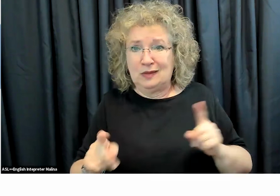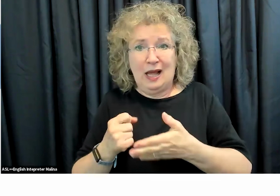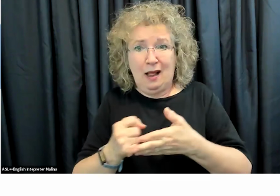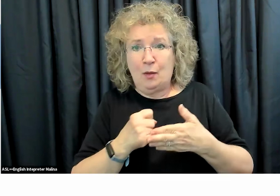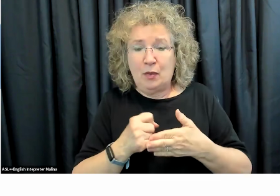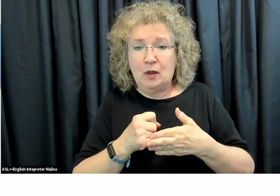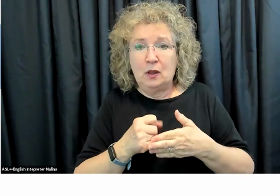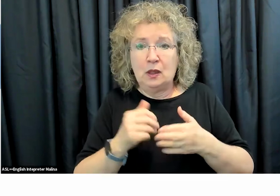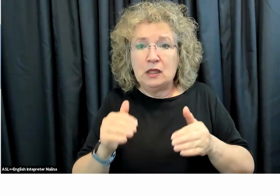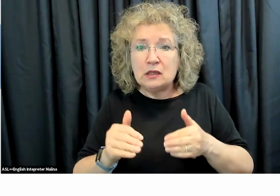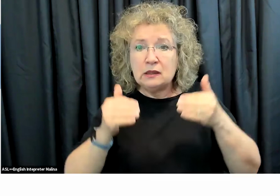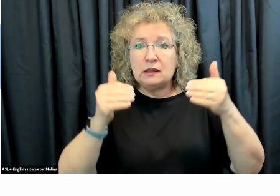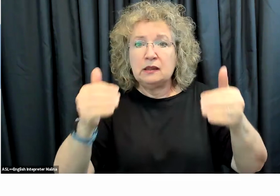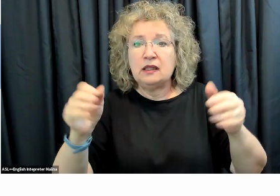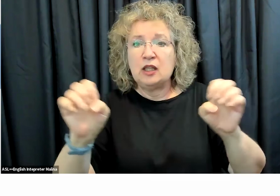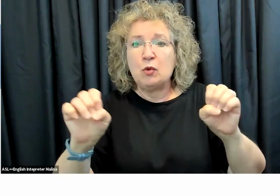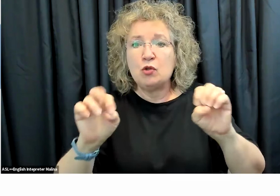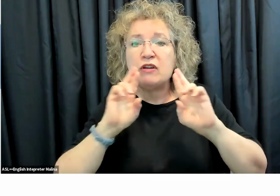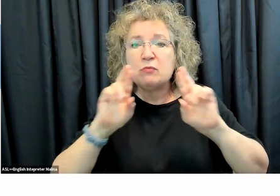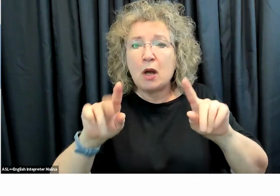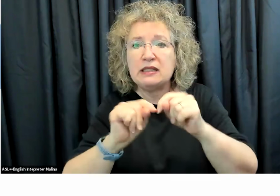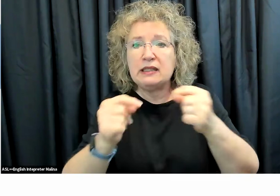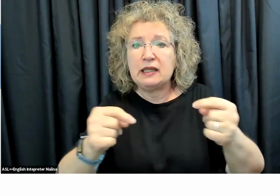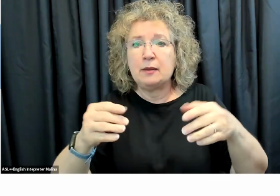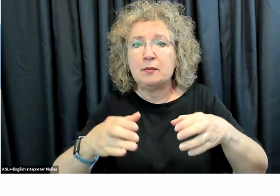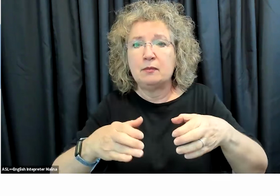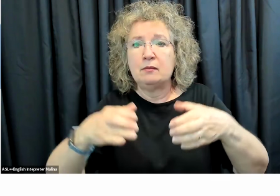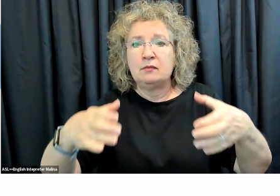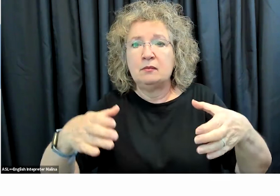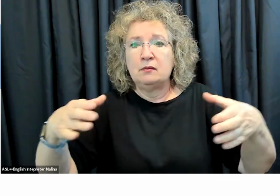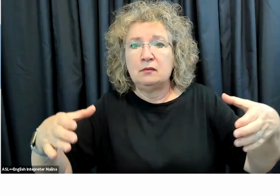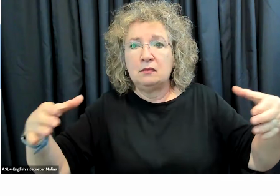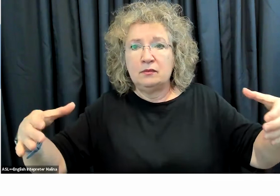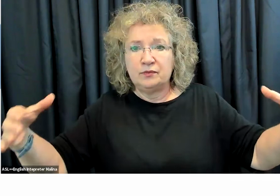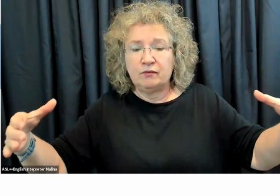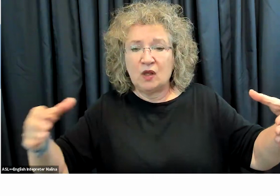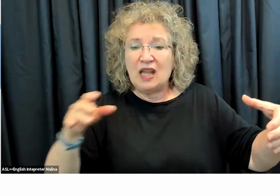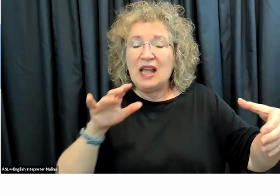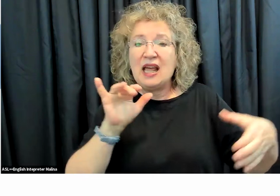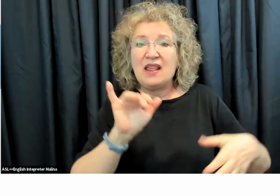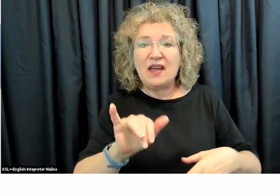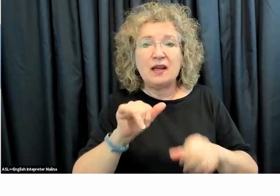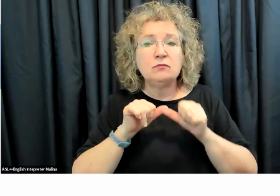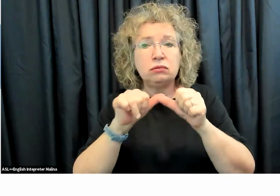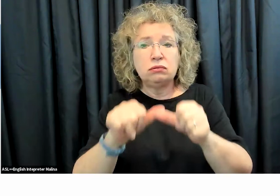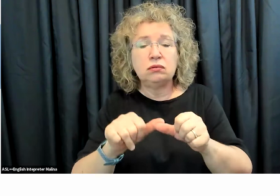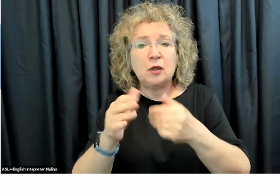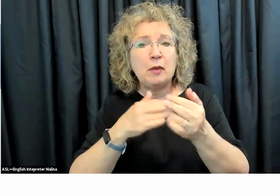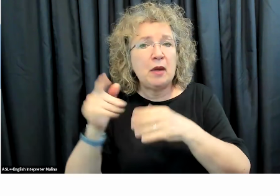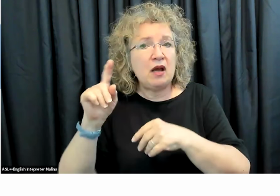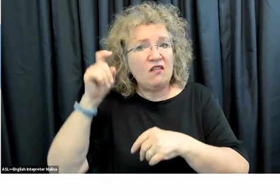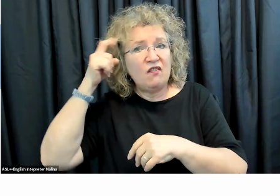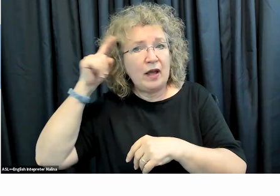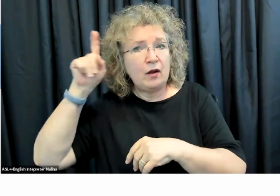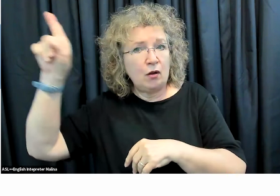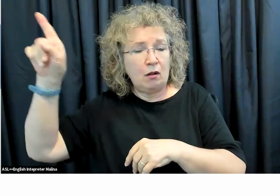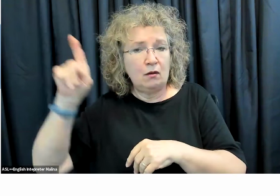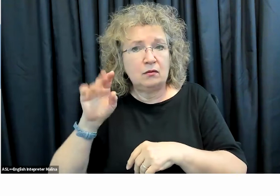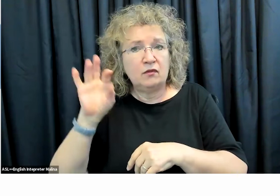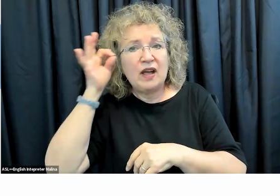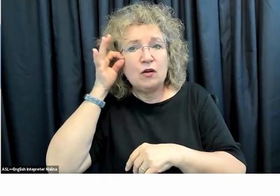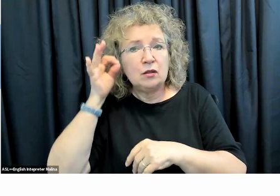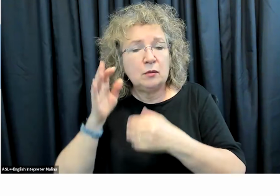teams. That doesn't change regardless of what is going on at the federal level. So we keep